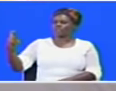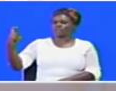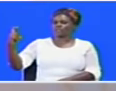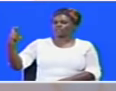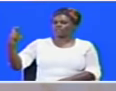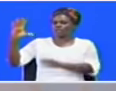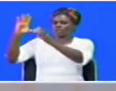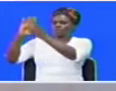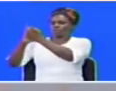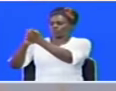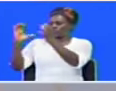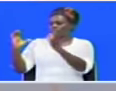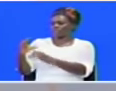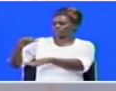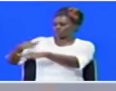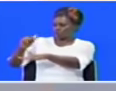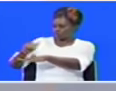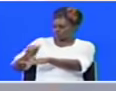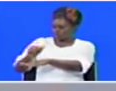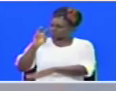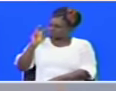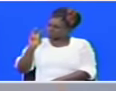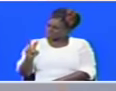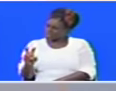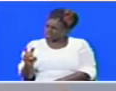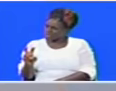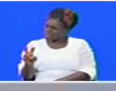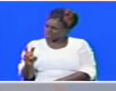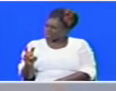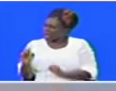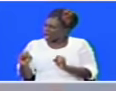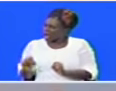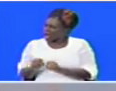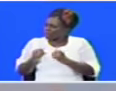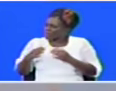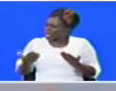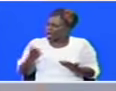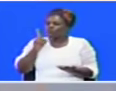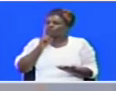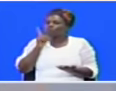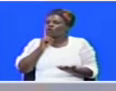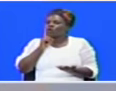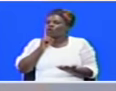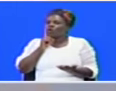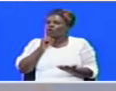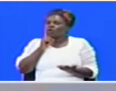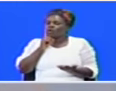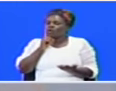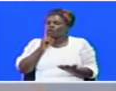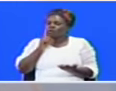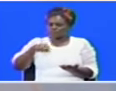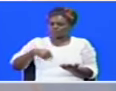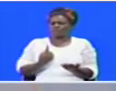of Jubilee Party to look at what will happen tomorrow. From all indications, we